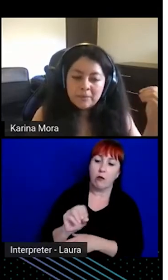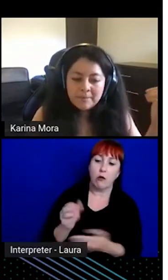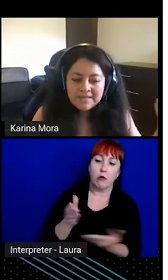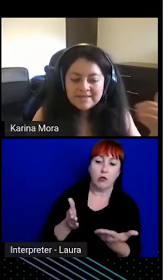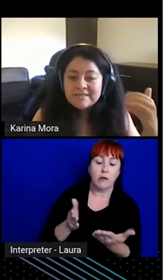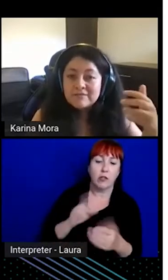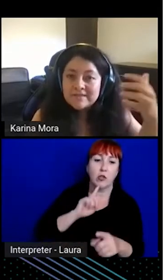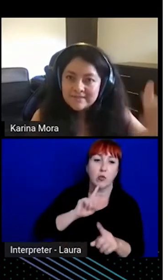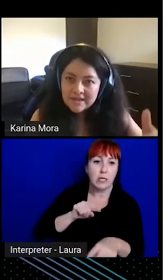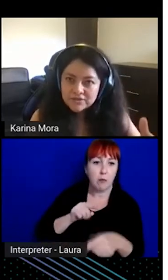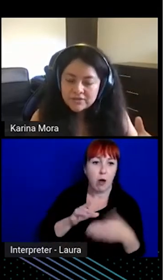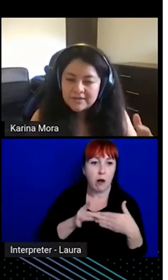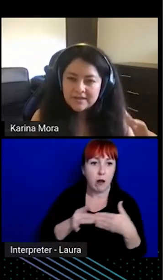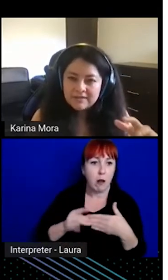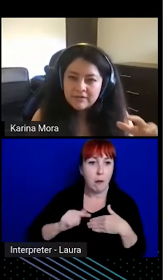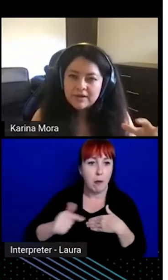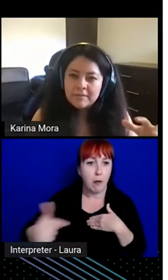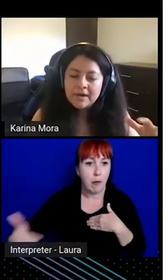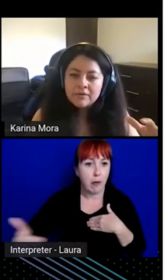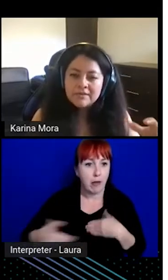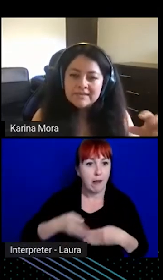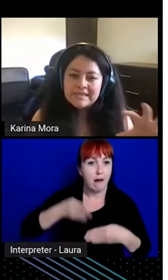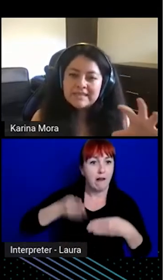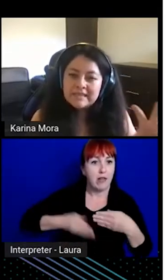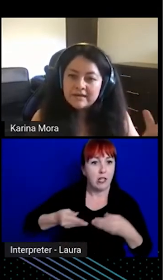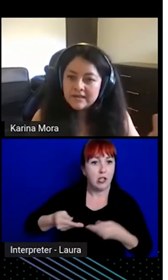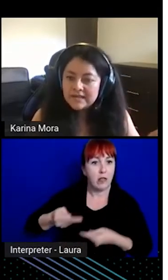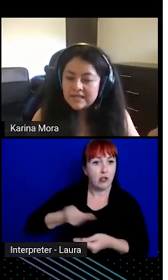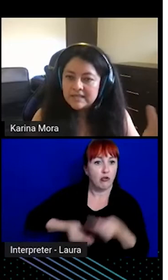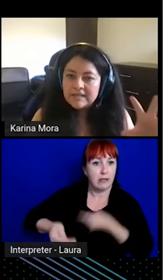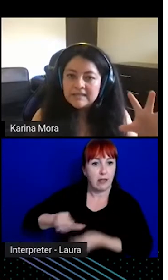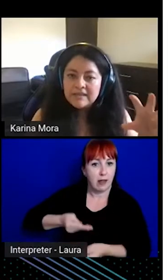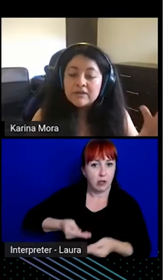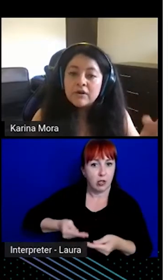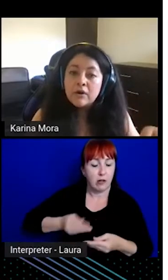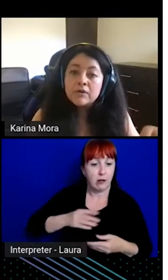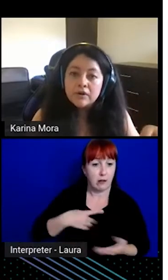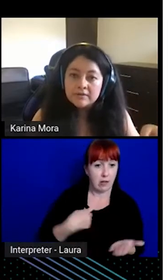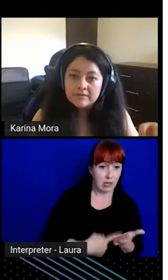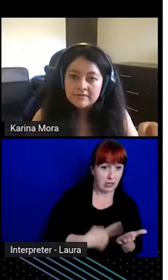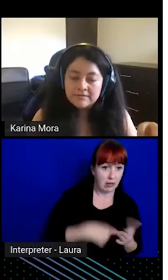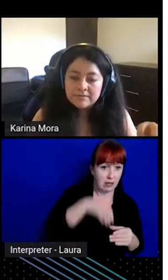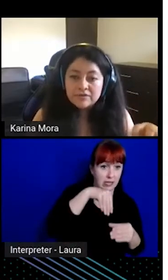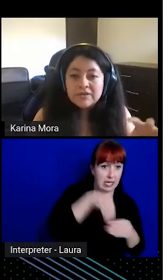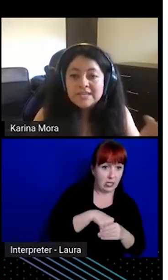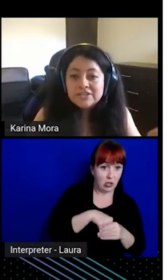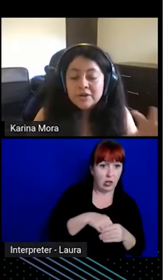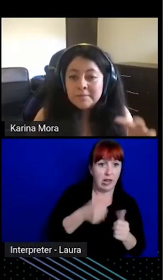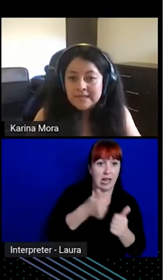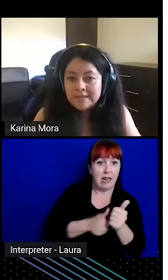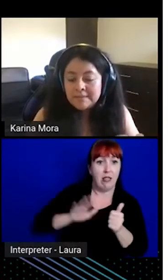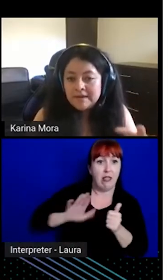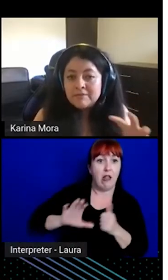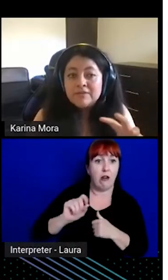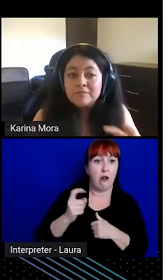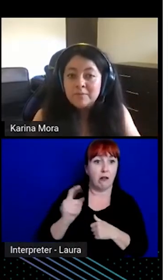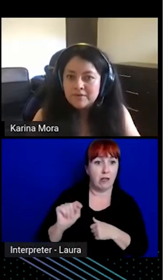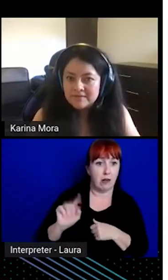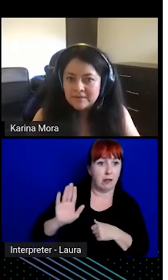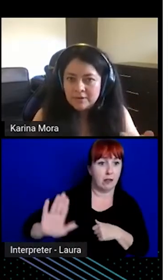and complete this transaction that I talk about internally in their own context. So each of them